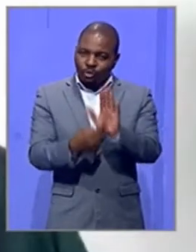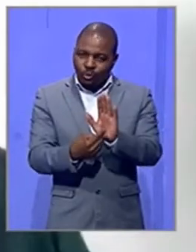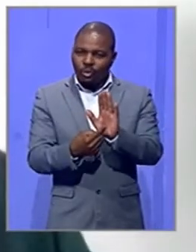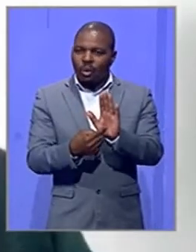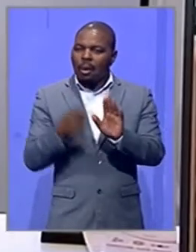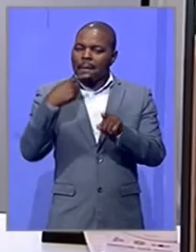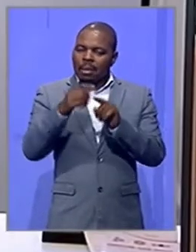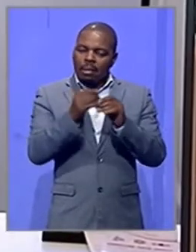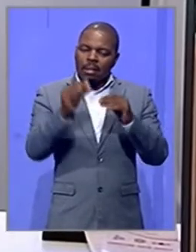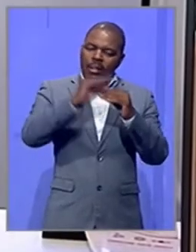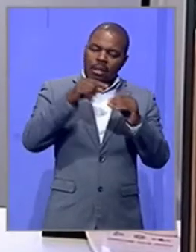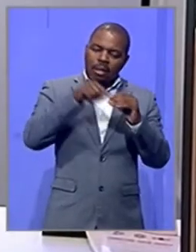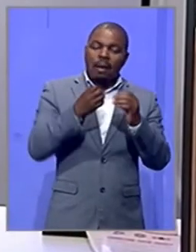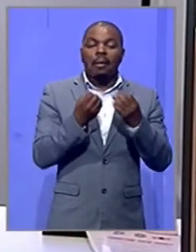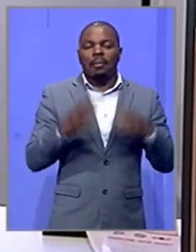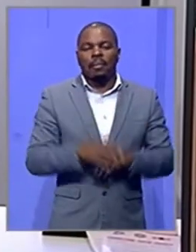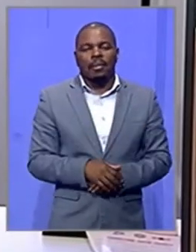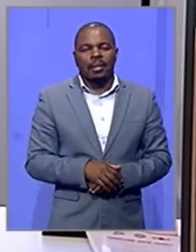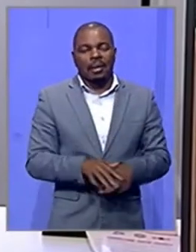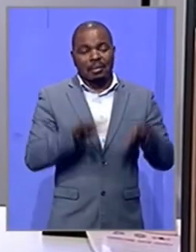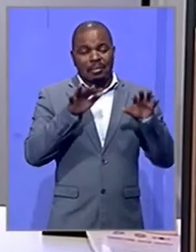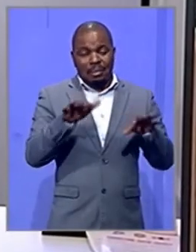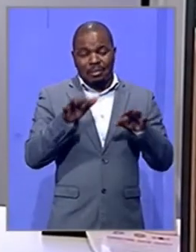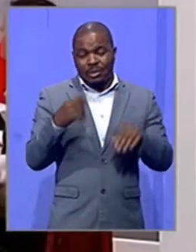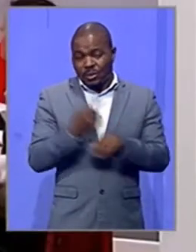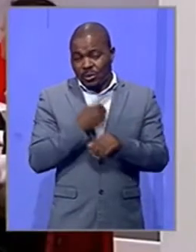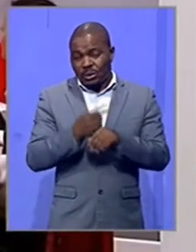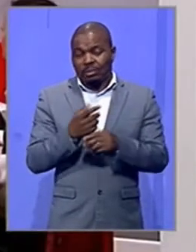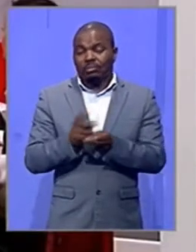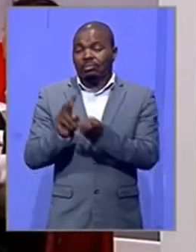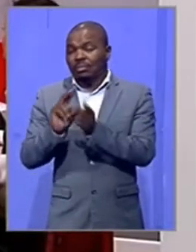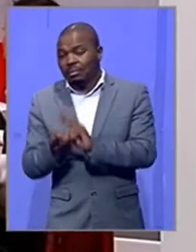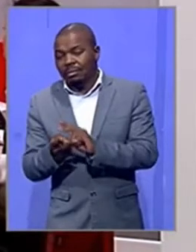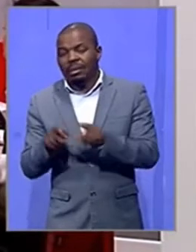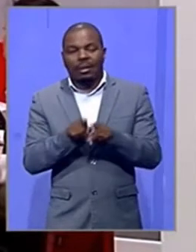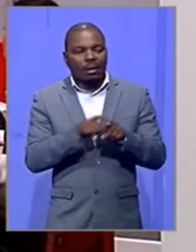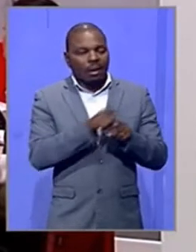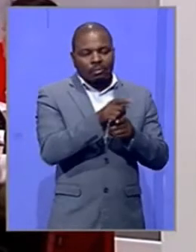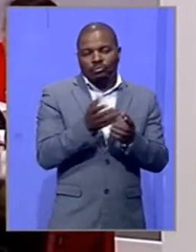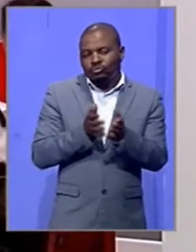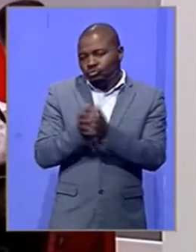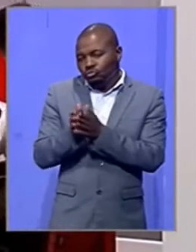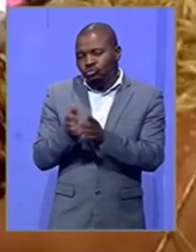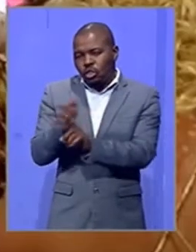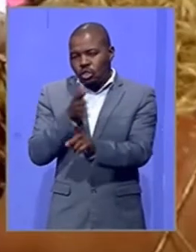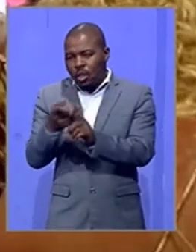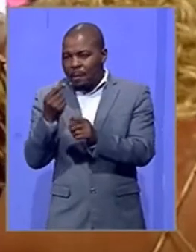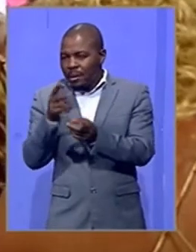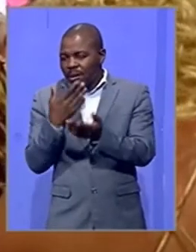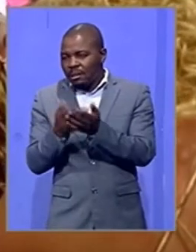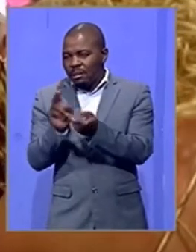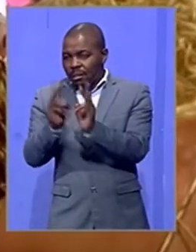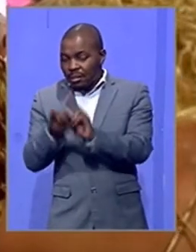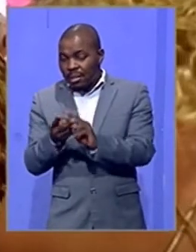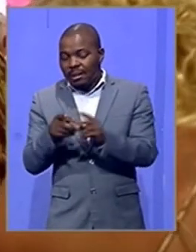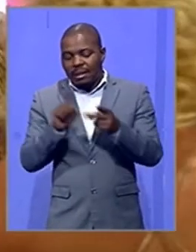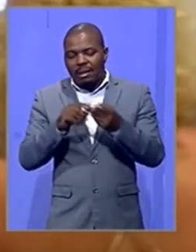of the contract. Hangata bareki ba iphumana ba nonoswa ka dikoloto ke institution tse fana ka ditjhelete, mme o ikimetsa ka